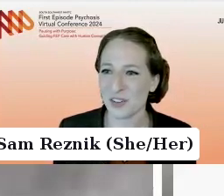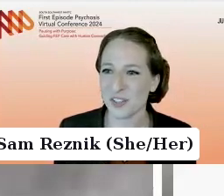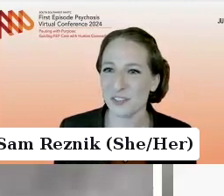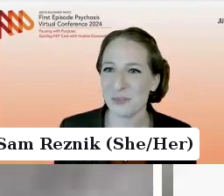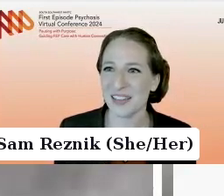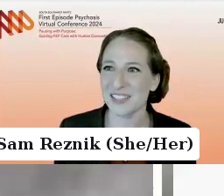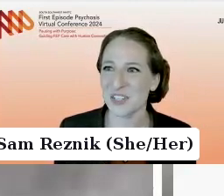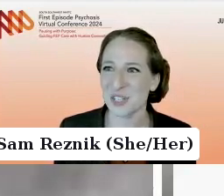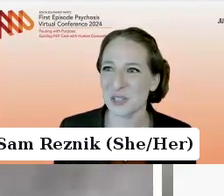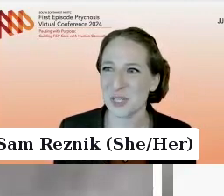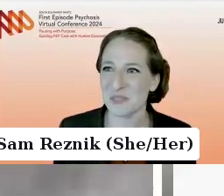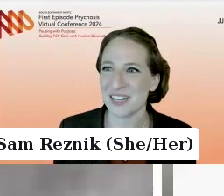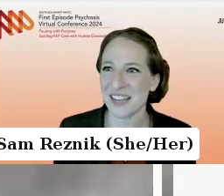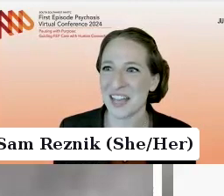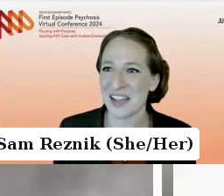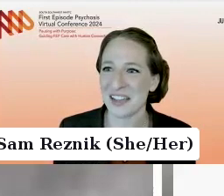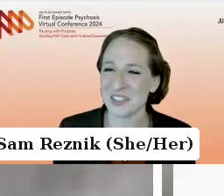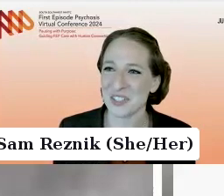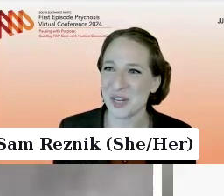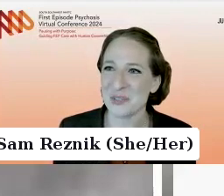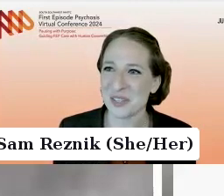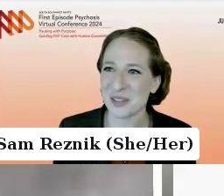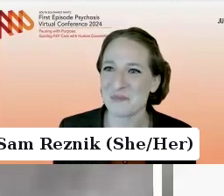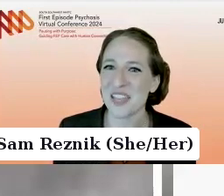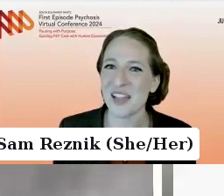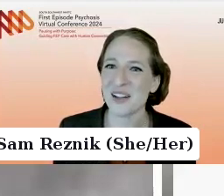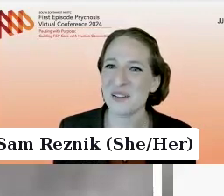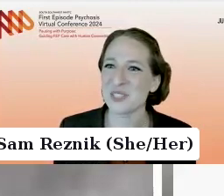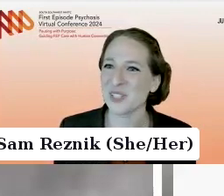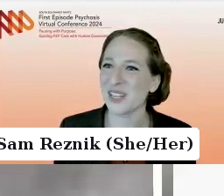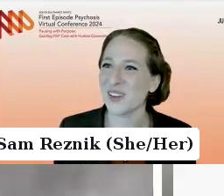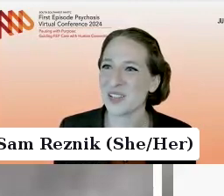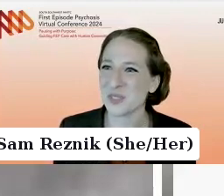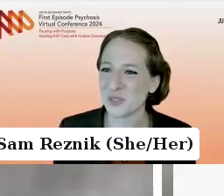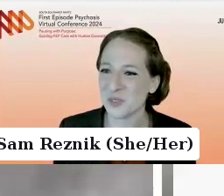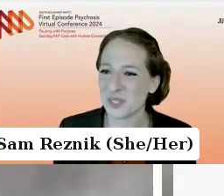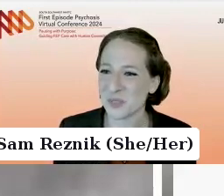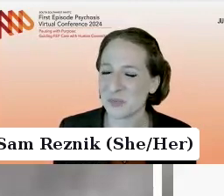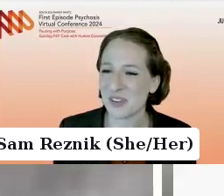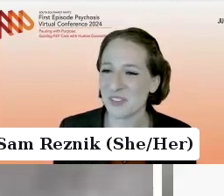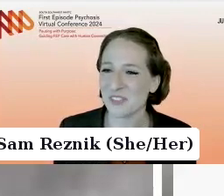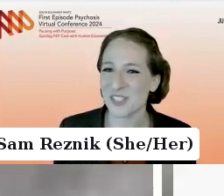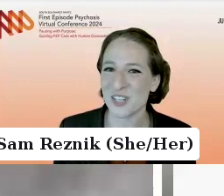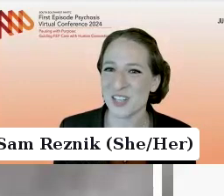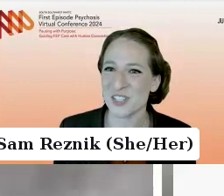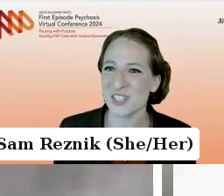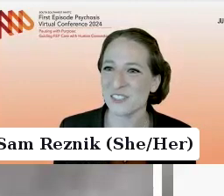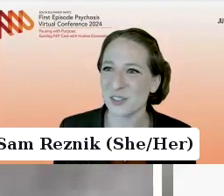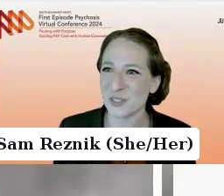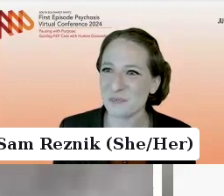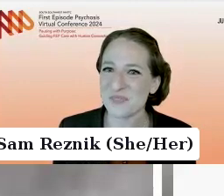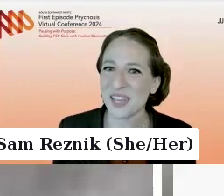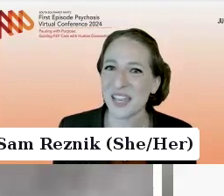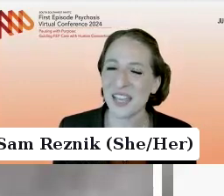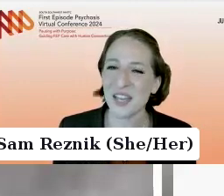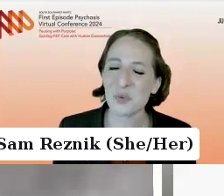personal honor of mine to introduce him today, as I actually trained with him during graduate school, and this was my first introduction to the